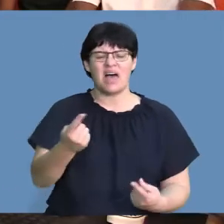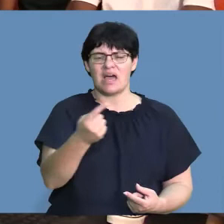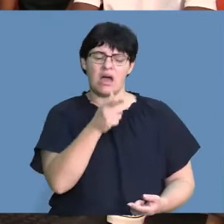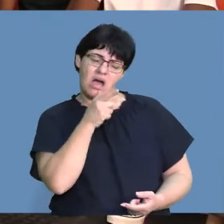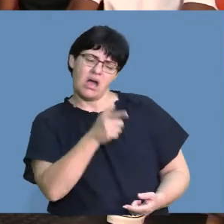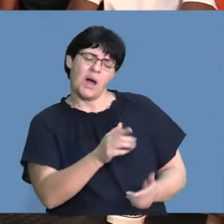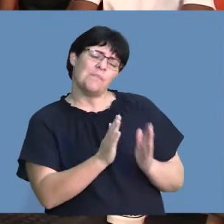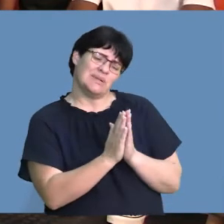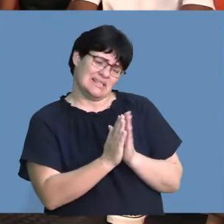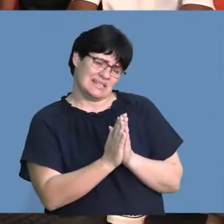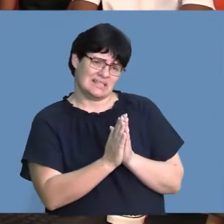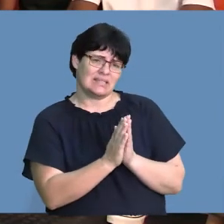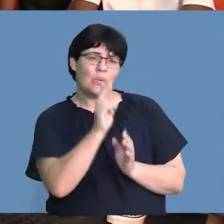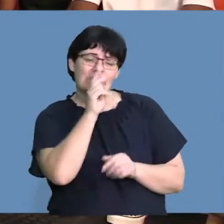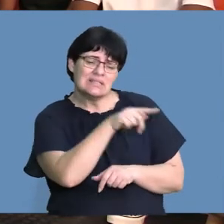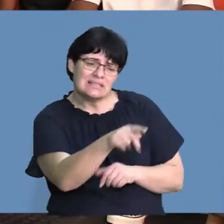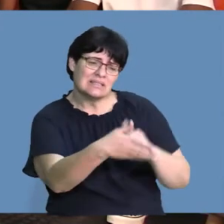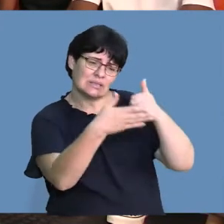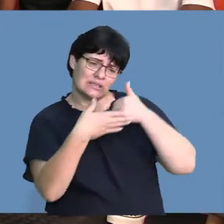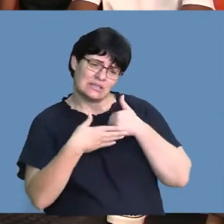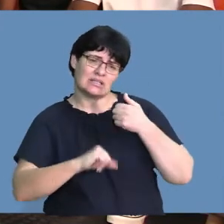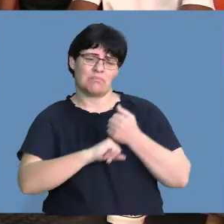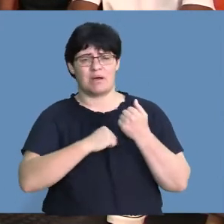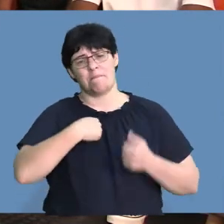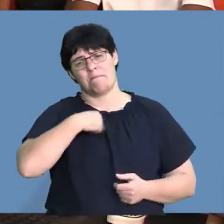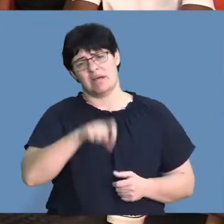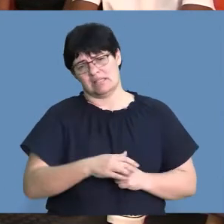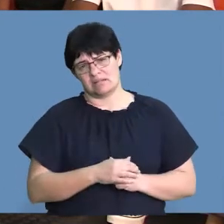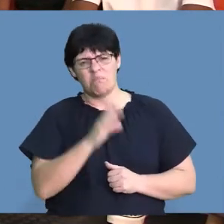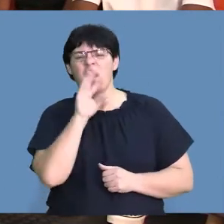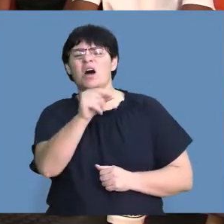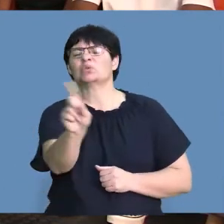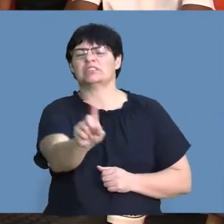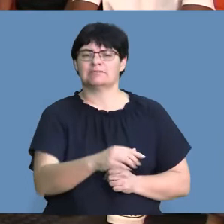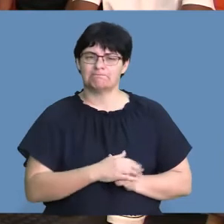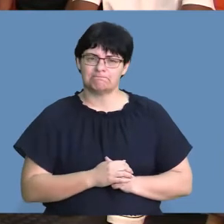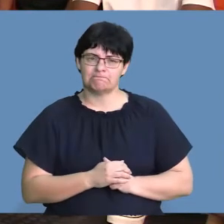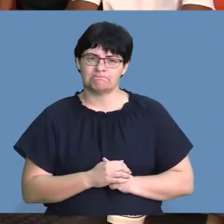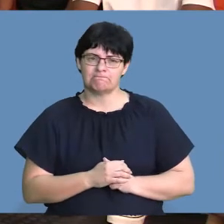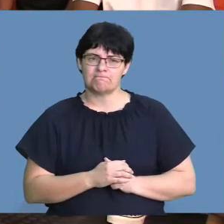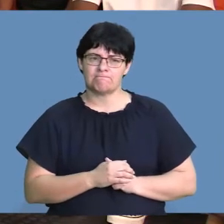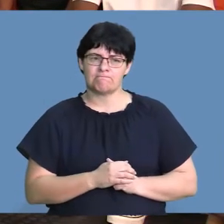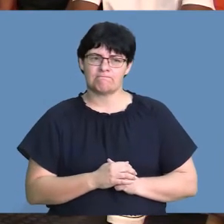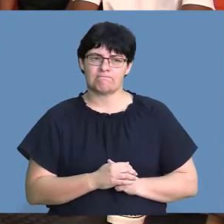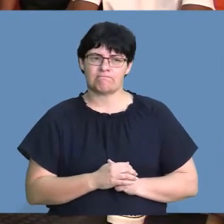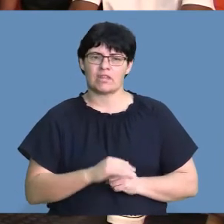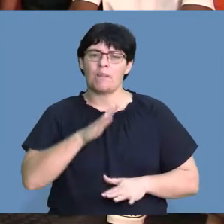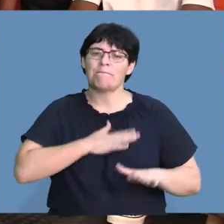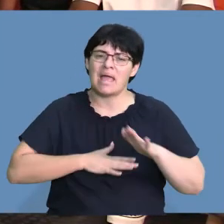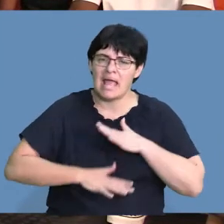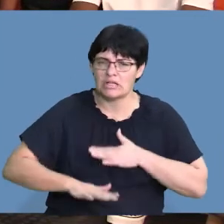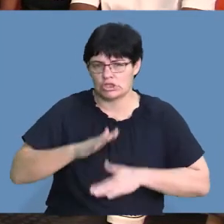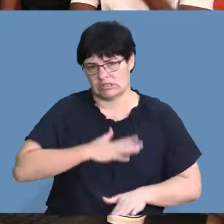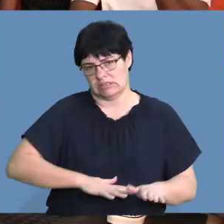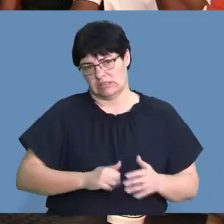to our parents, please, we're needing your support? What would you ask? I mean,